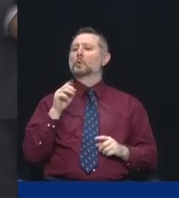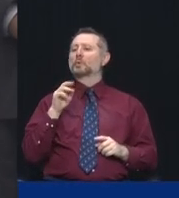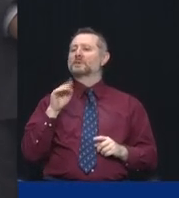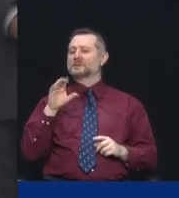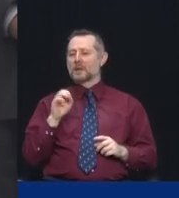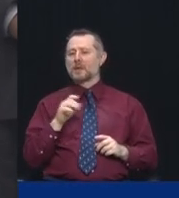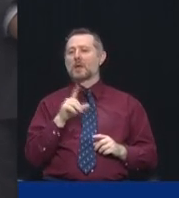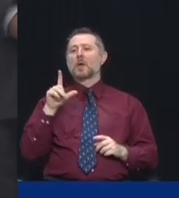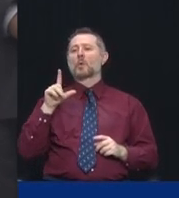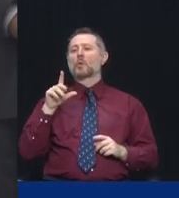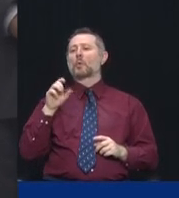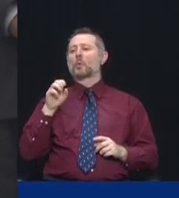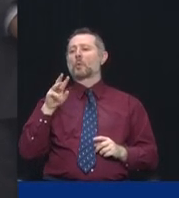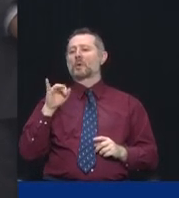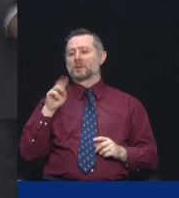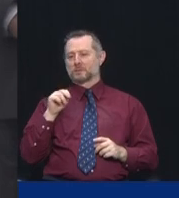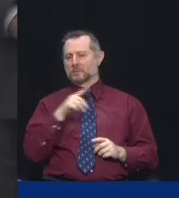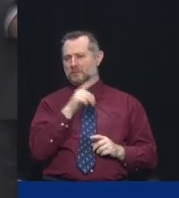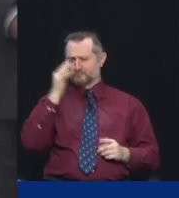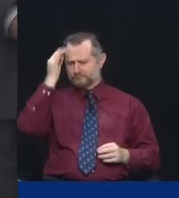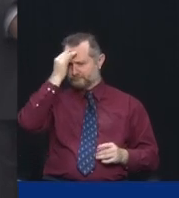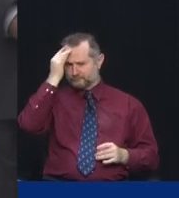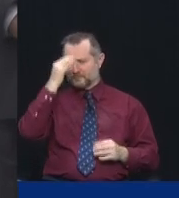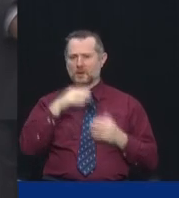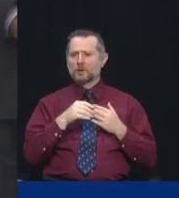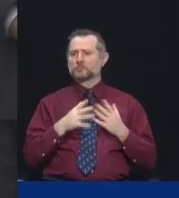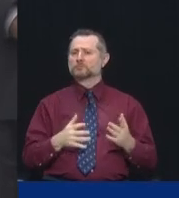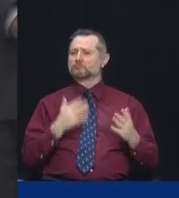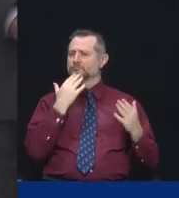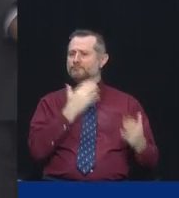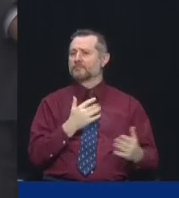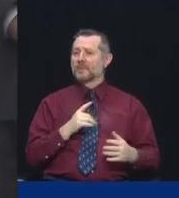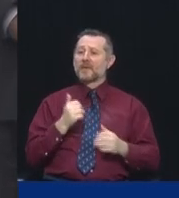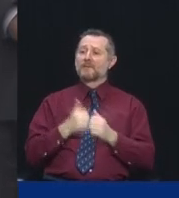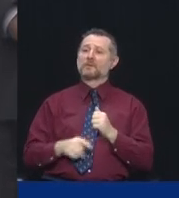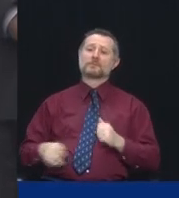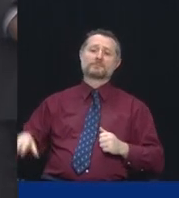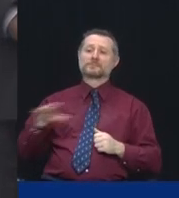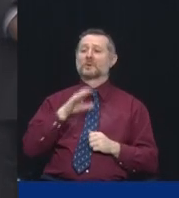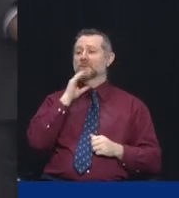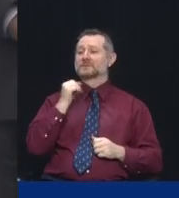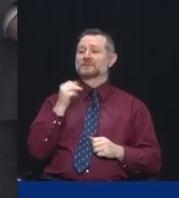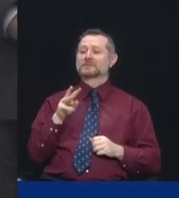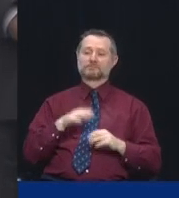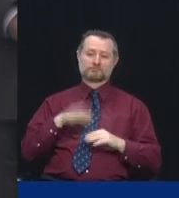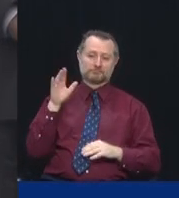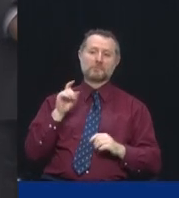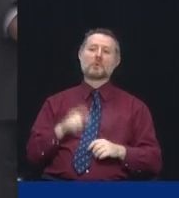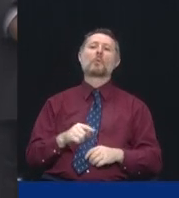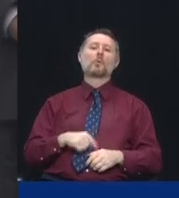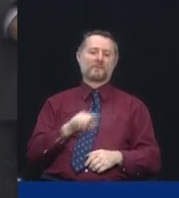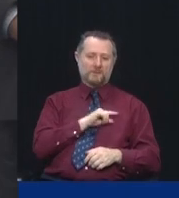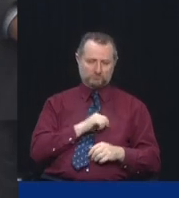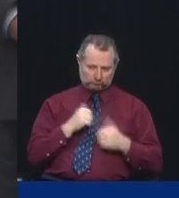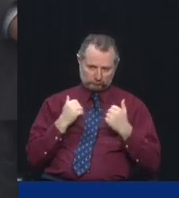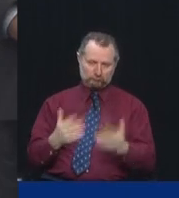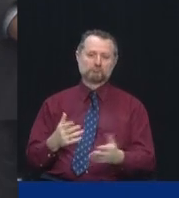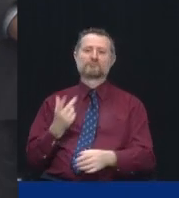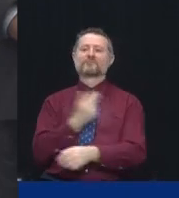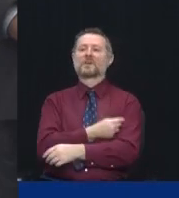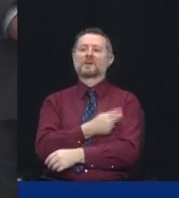a thought leader for sure, Eunice Lewin. Everyone 16 years and older is now eligible to get vaccinated.